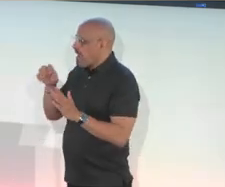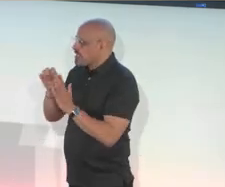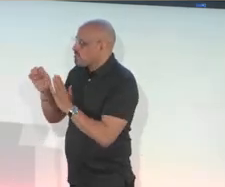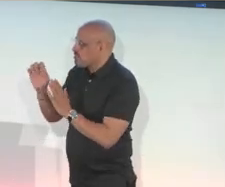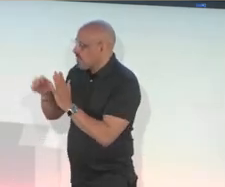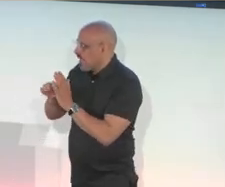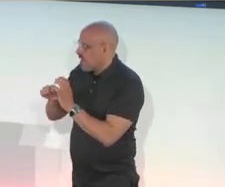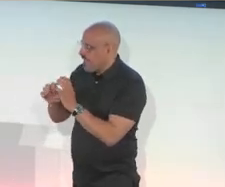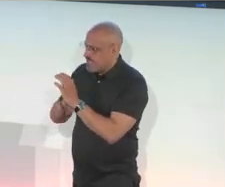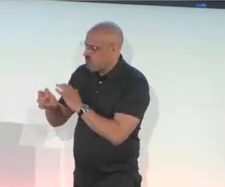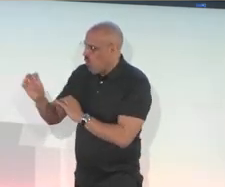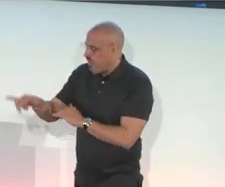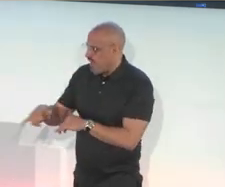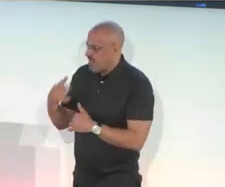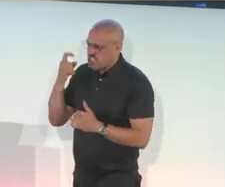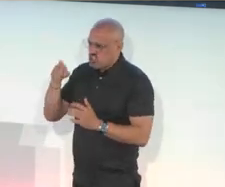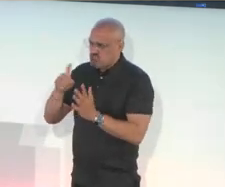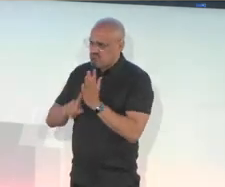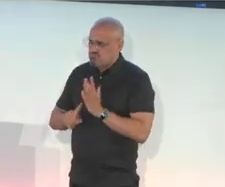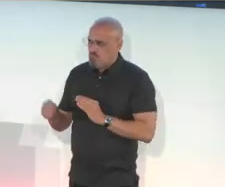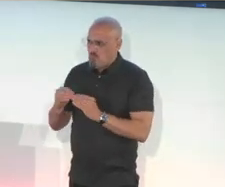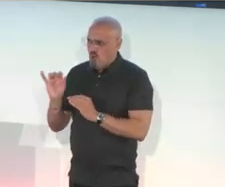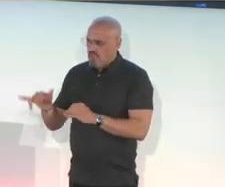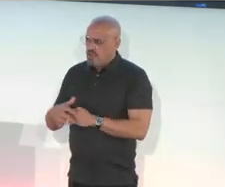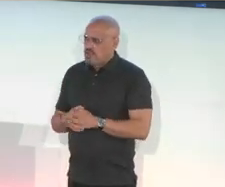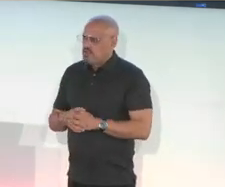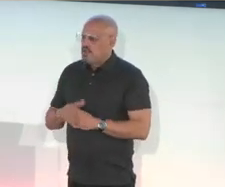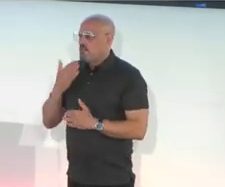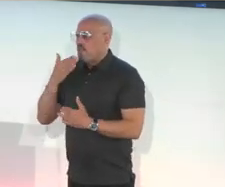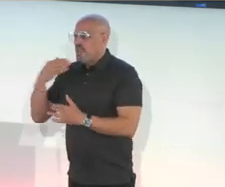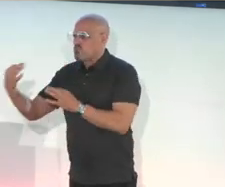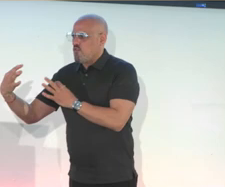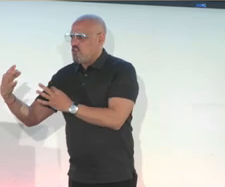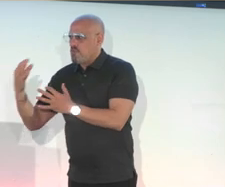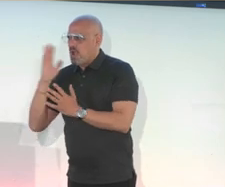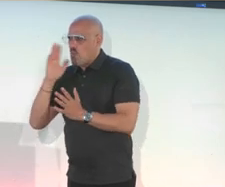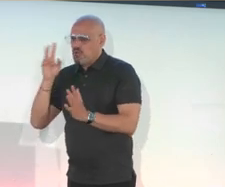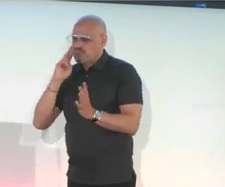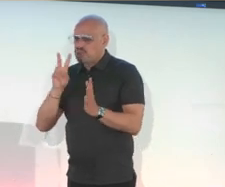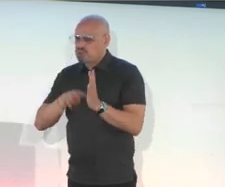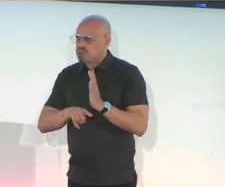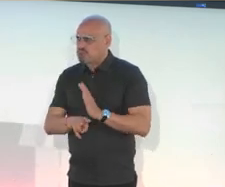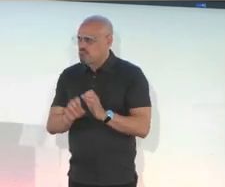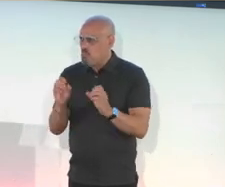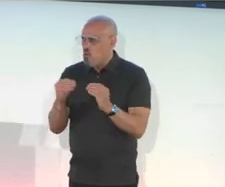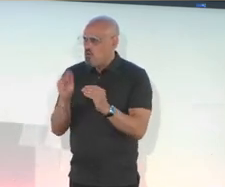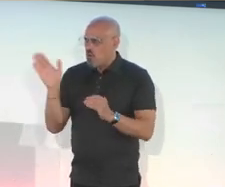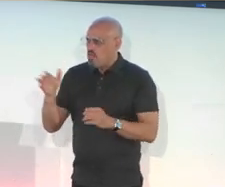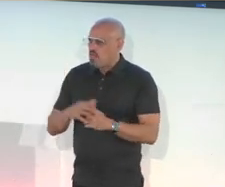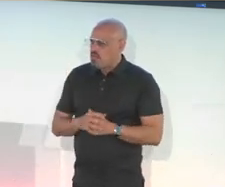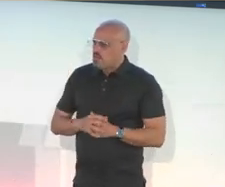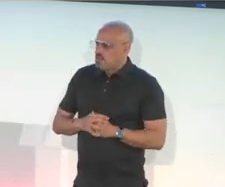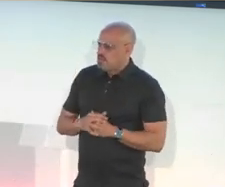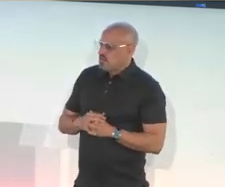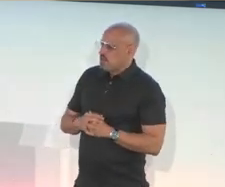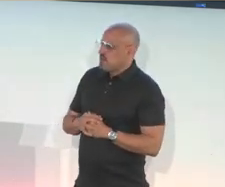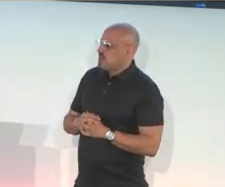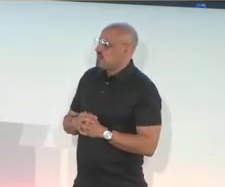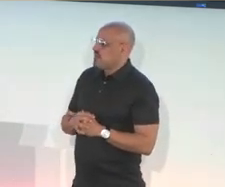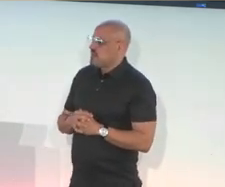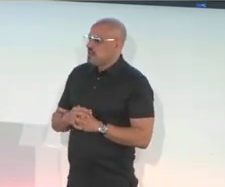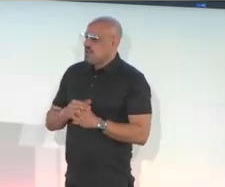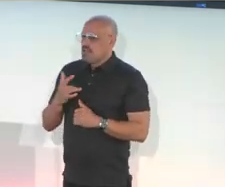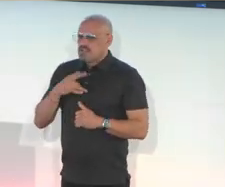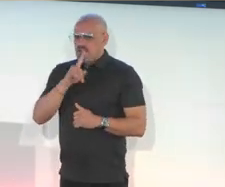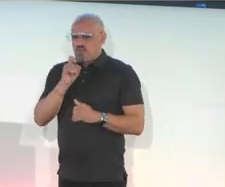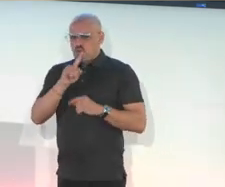It's something that I should look into. Thanks for your feedback, though. I will look into it. All right, thank you. So I have a question related